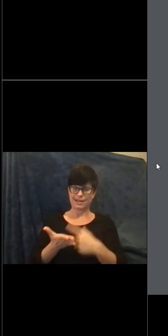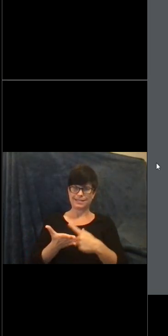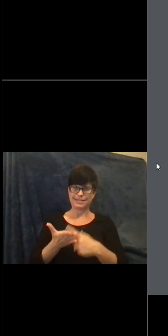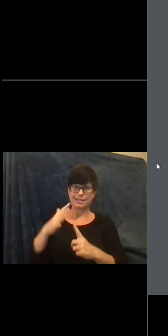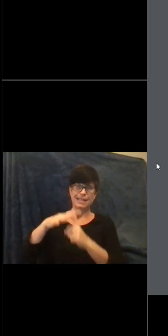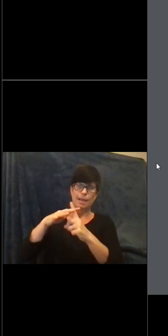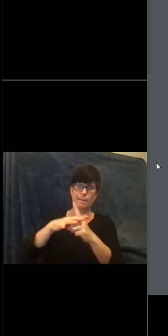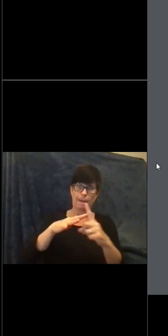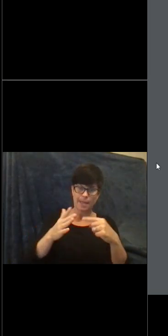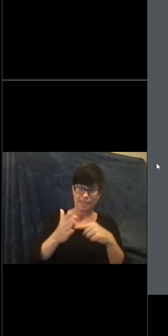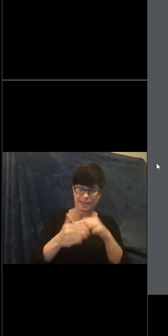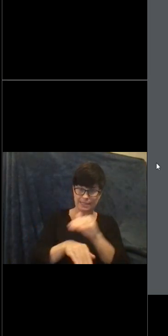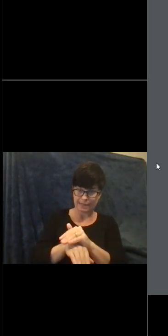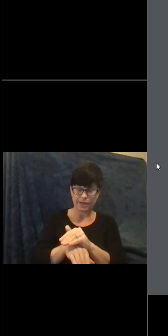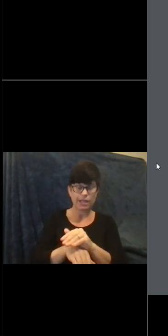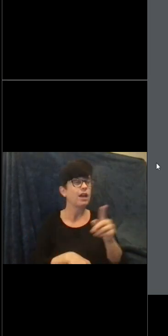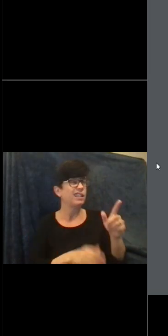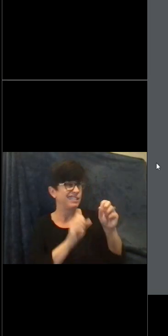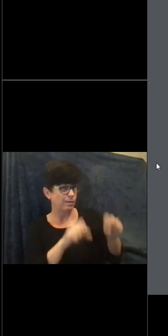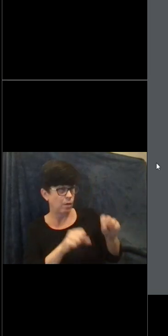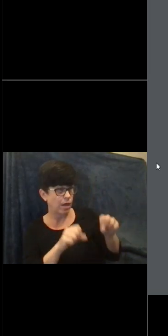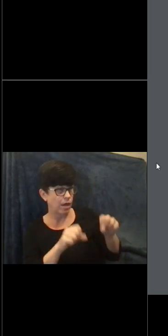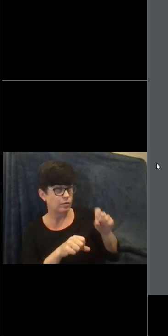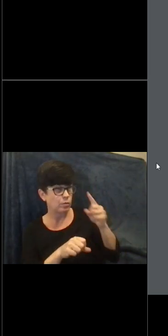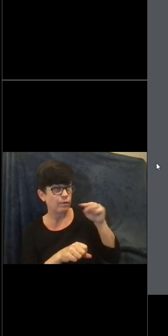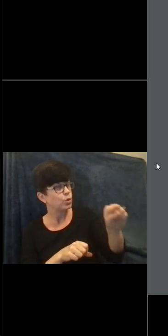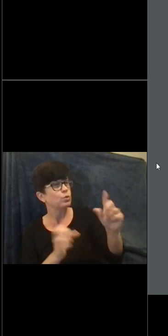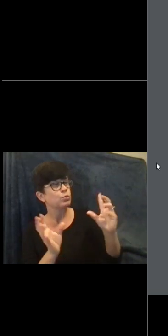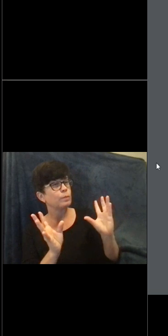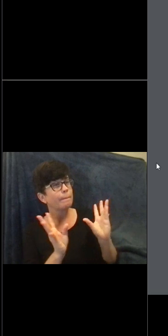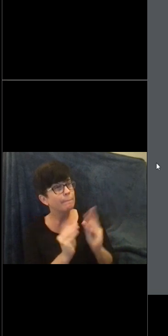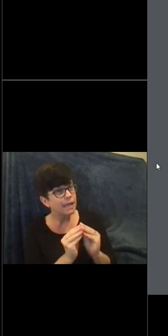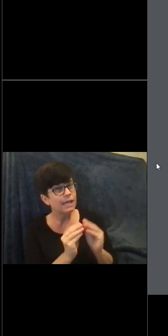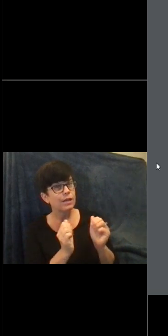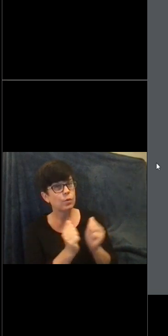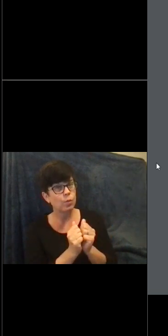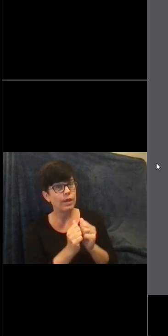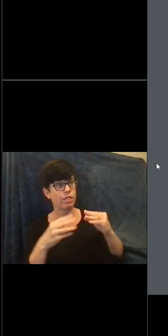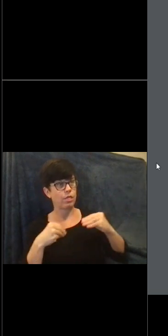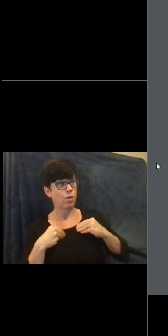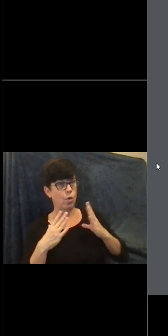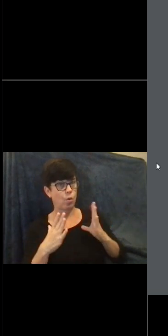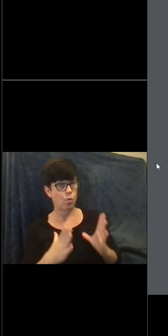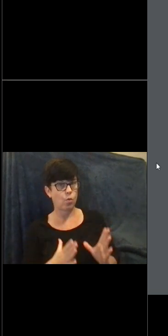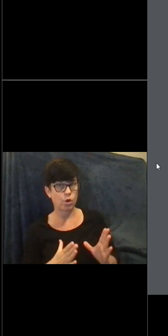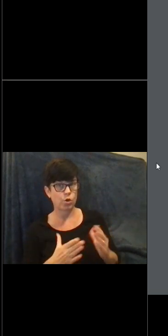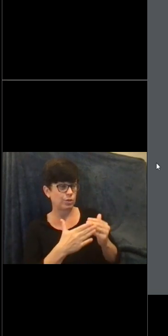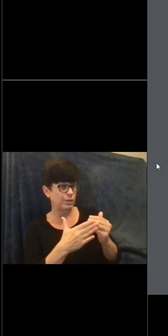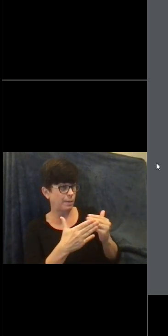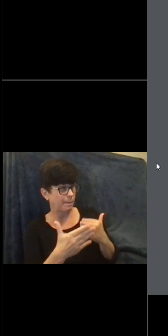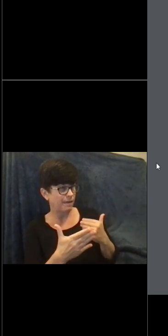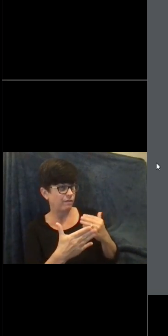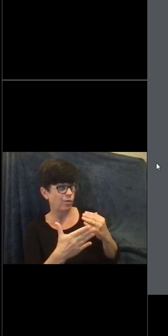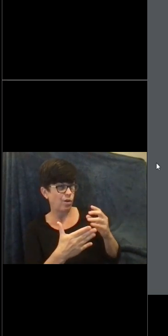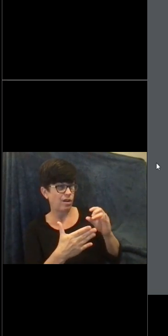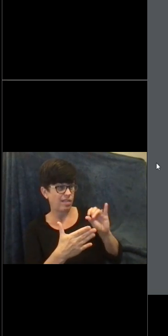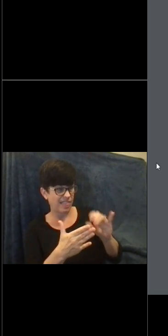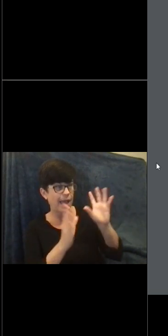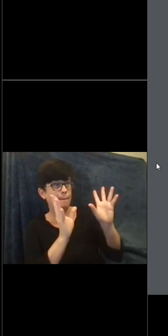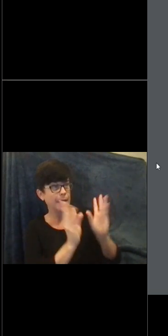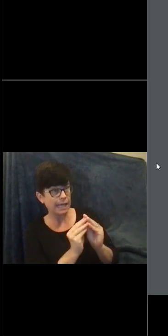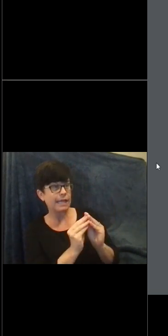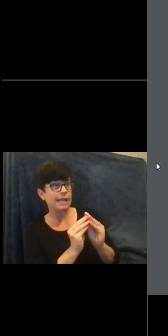possible for you guys to meet with the owners before that meeting and